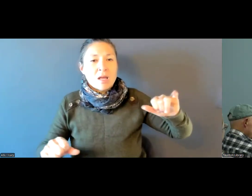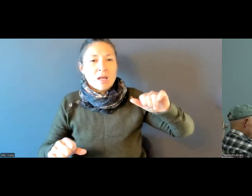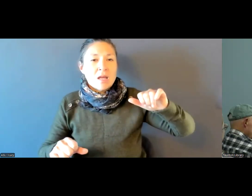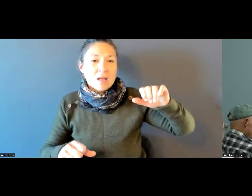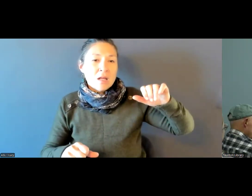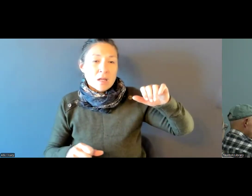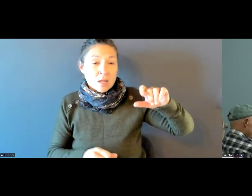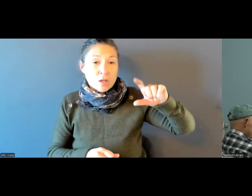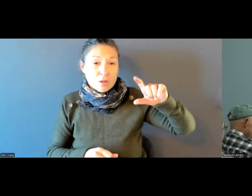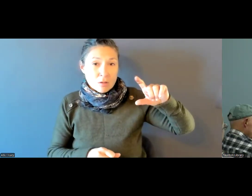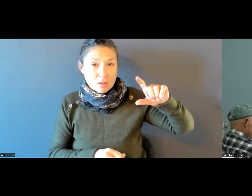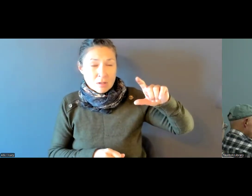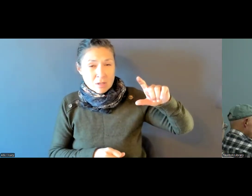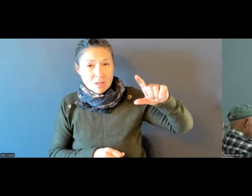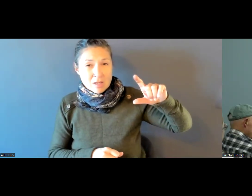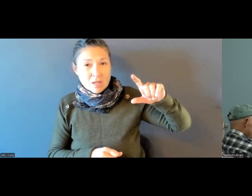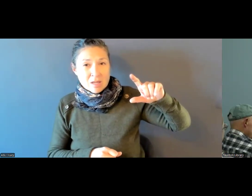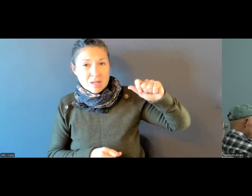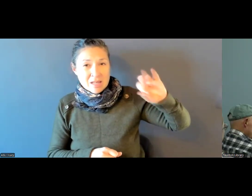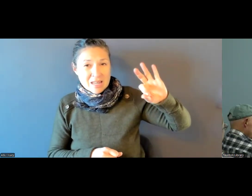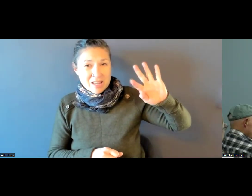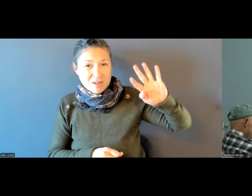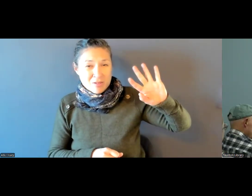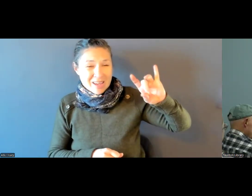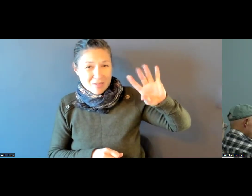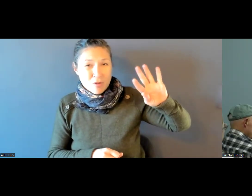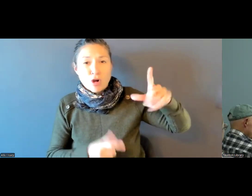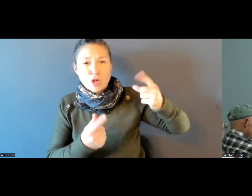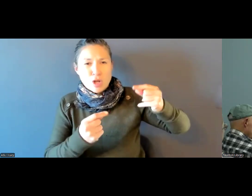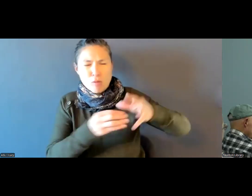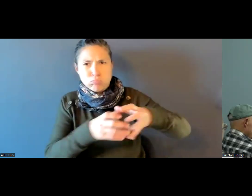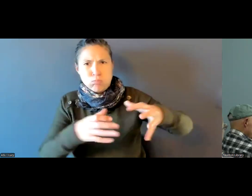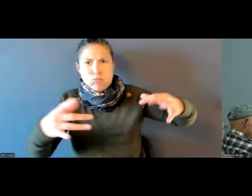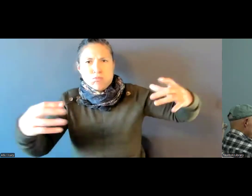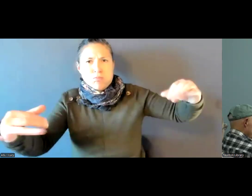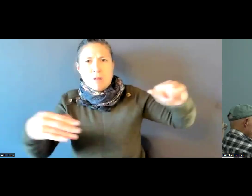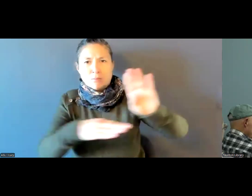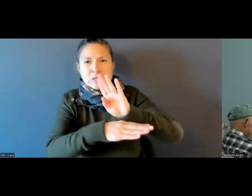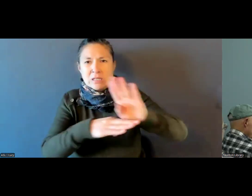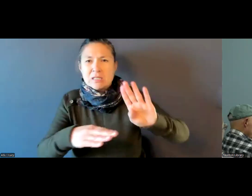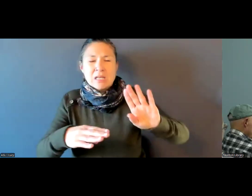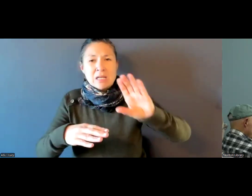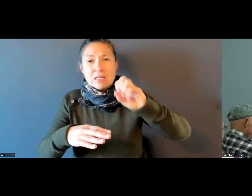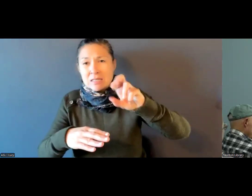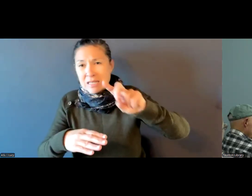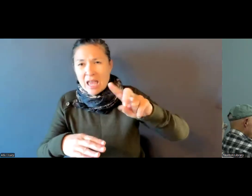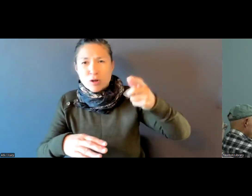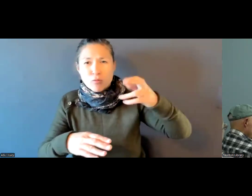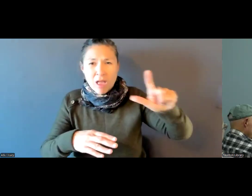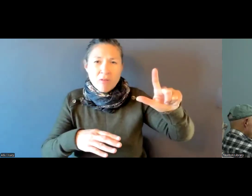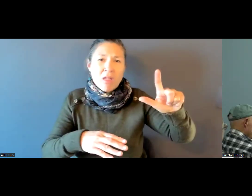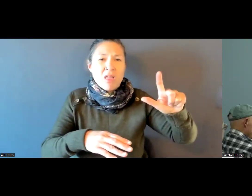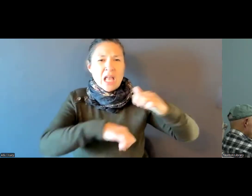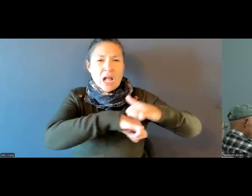leaps and bounds in all aspects: sand, gravel, concrete, and new construction, much of which was